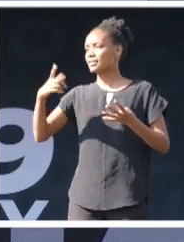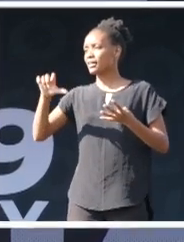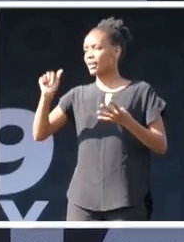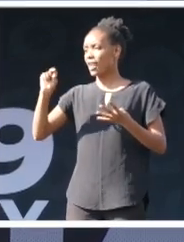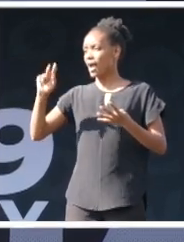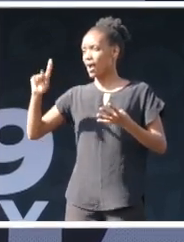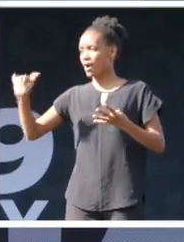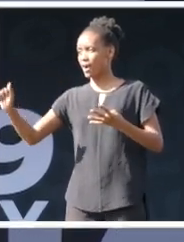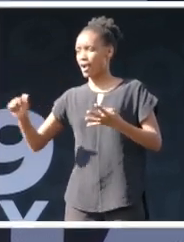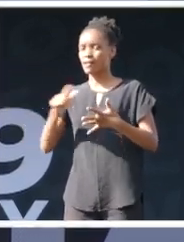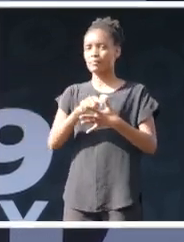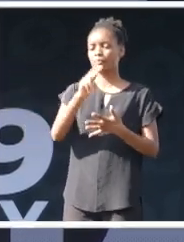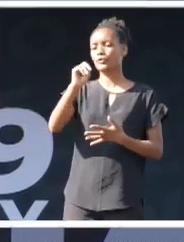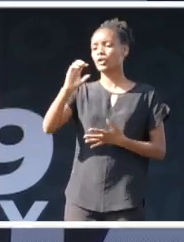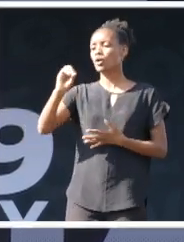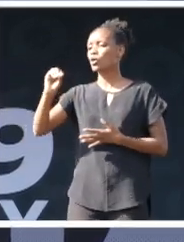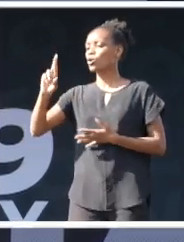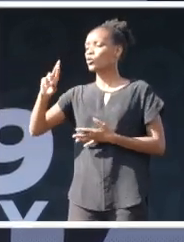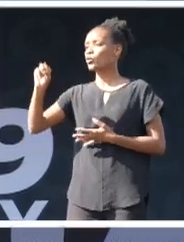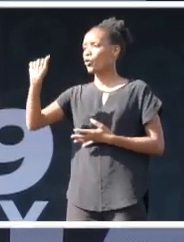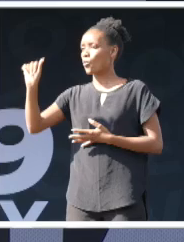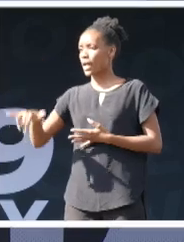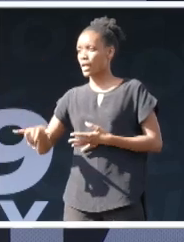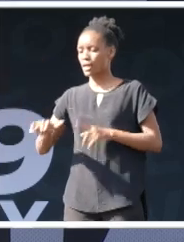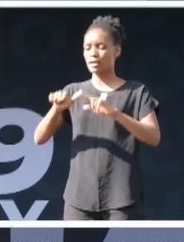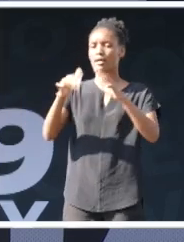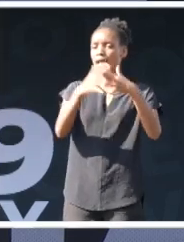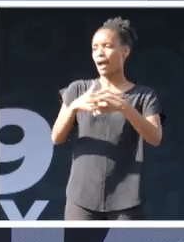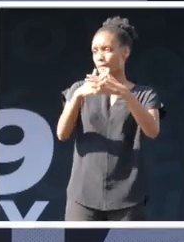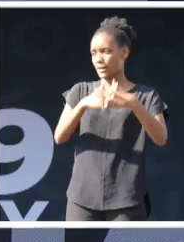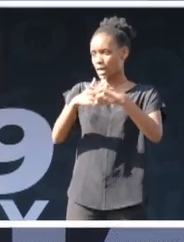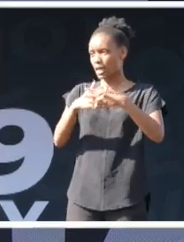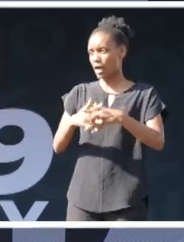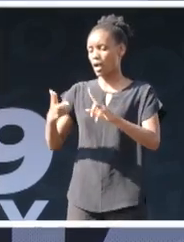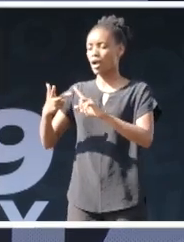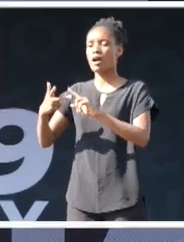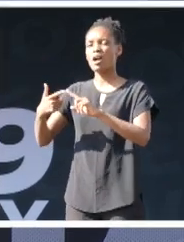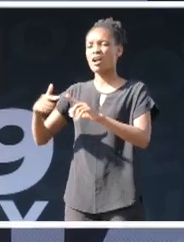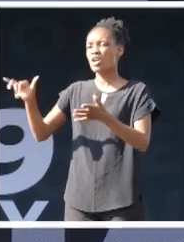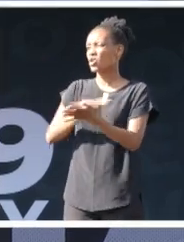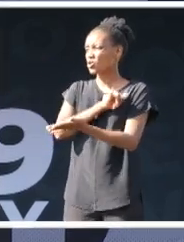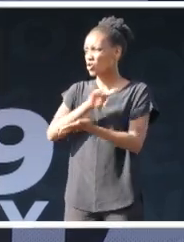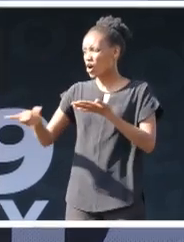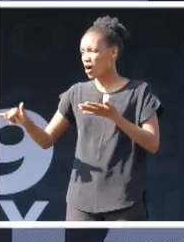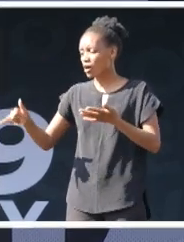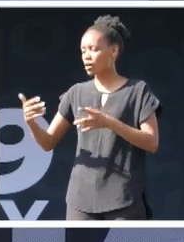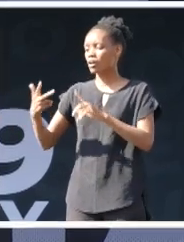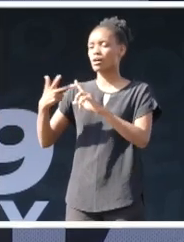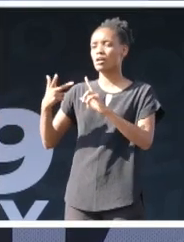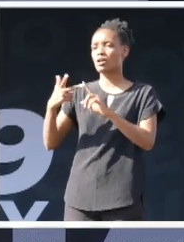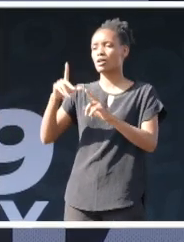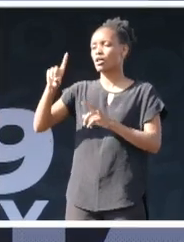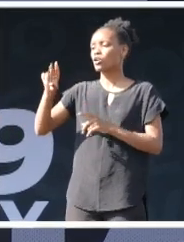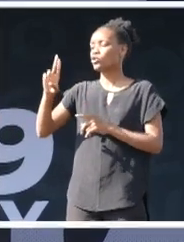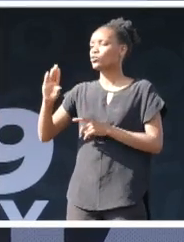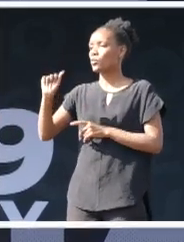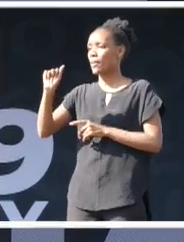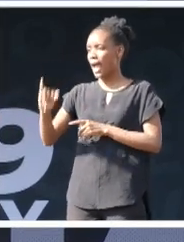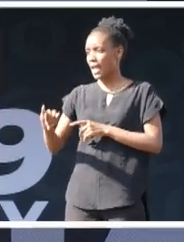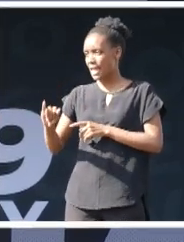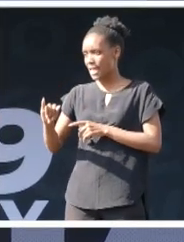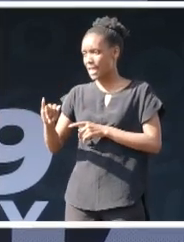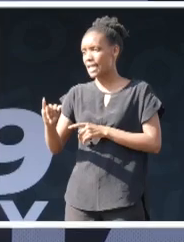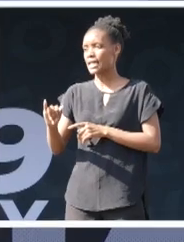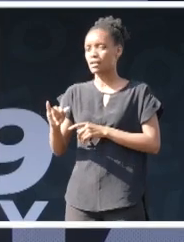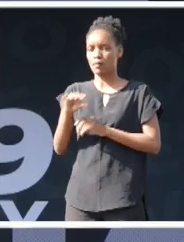Norway, that come from Washington, that comes from New York, that comes from Dubai. And it's all thanks